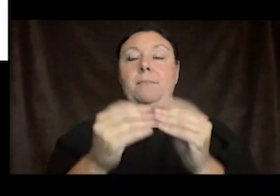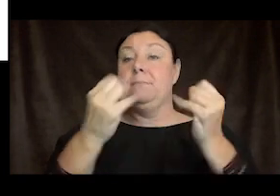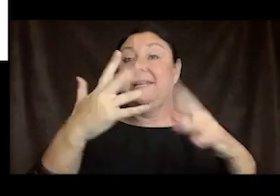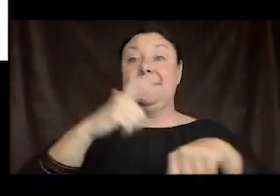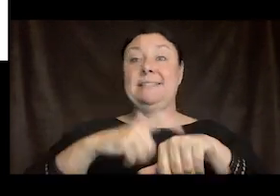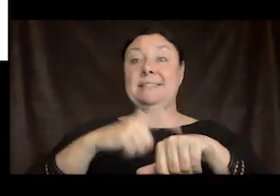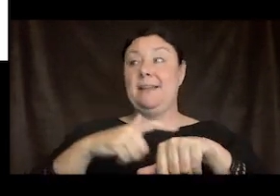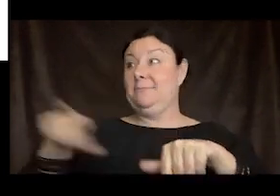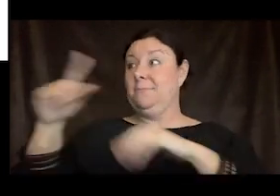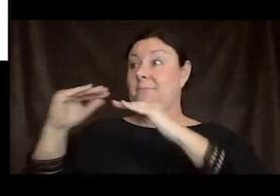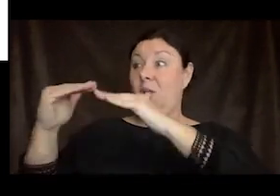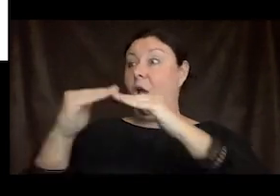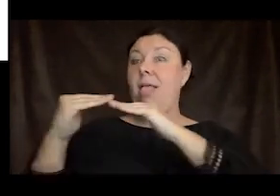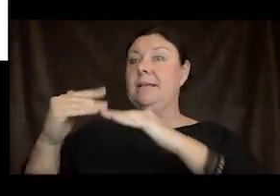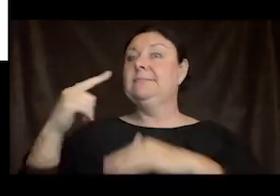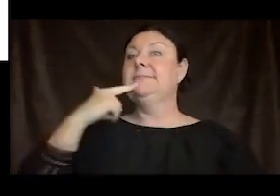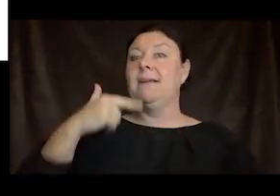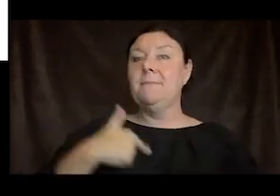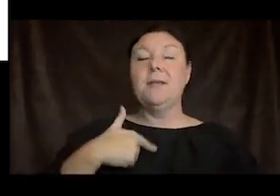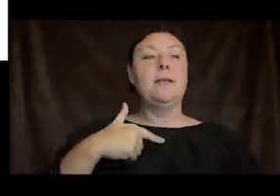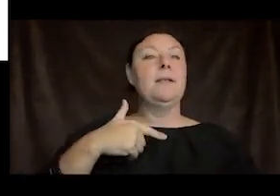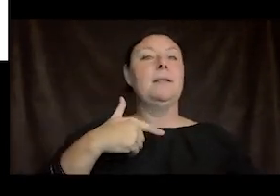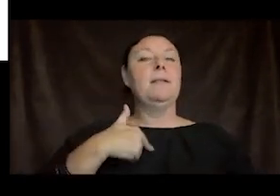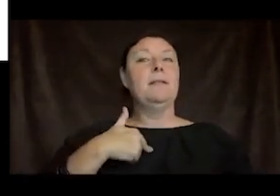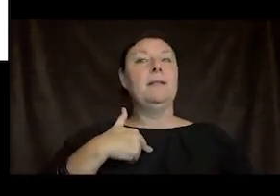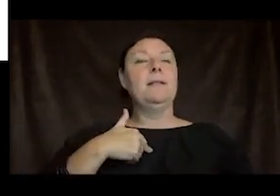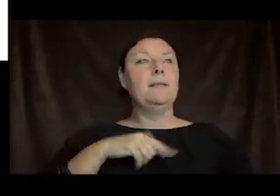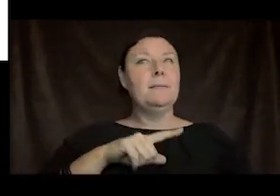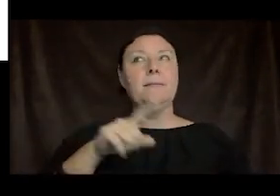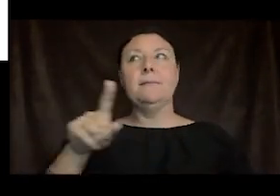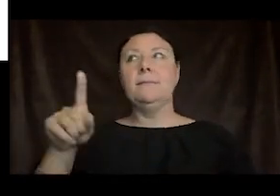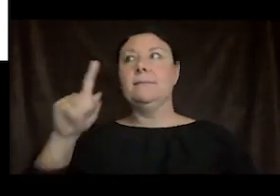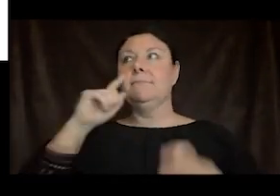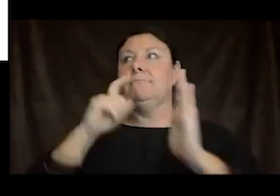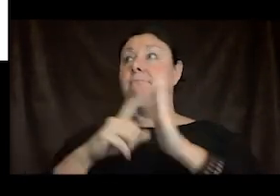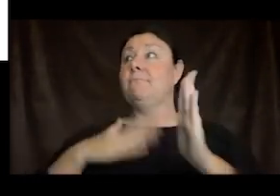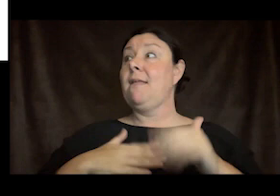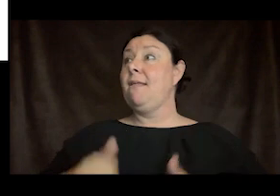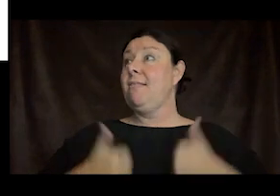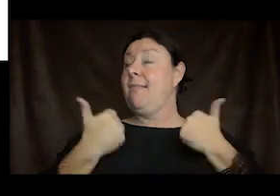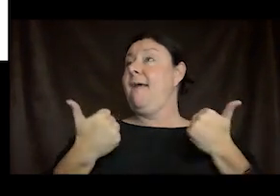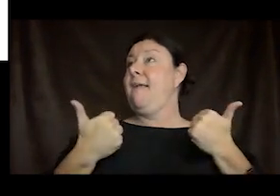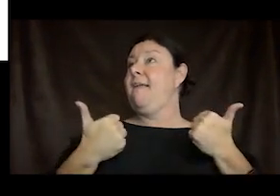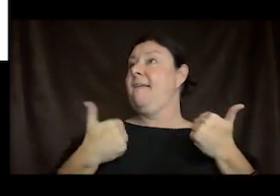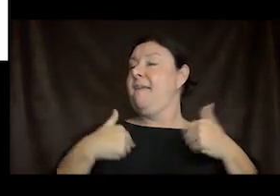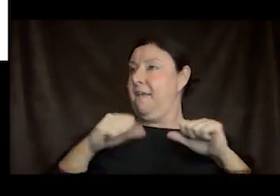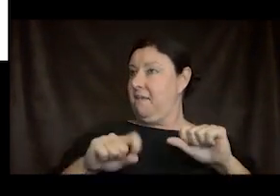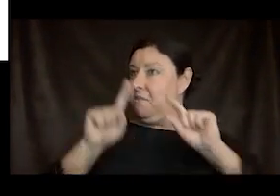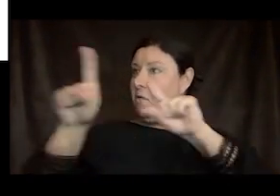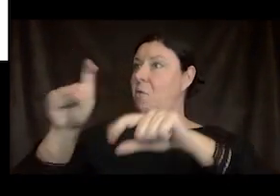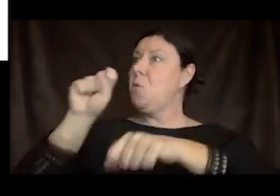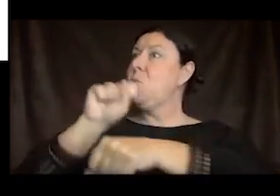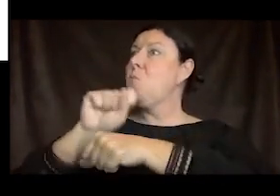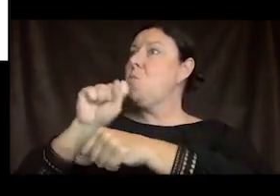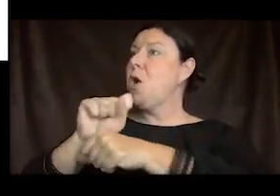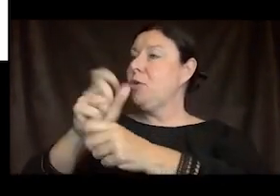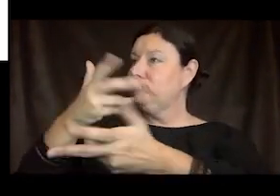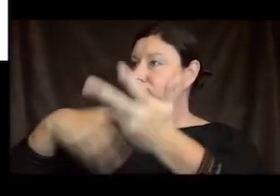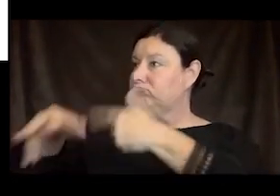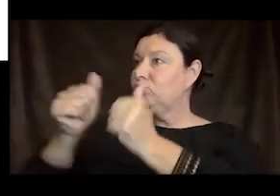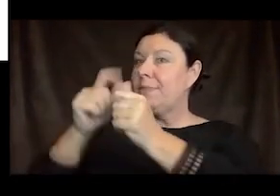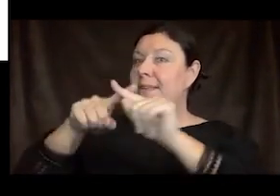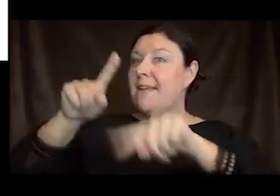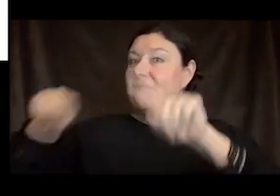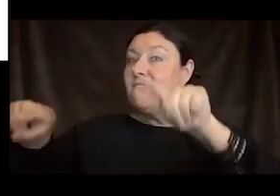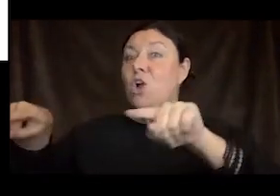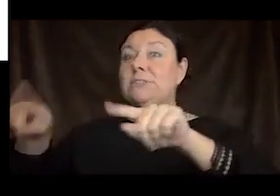had colleagues say to me, once I stopped and looked around my life, I realized that I can go to work and be around some diversity.